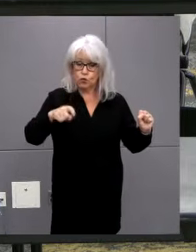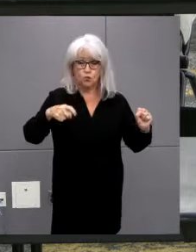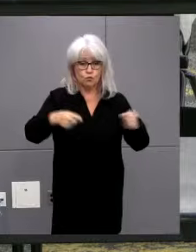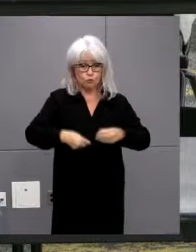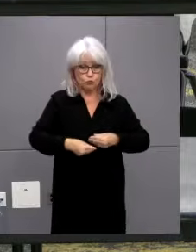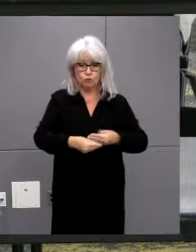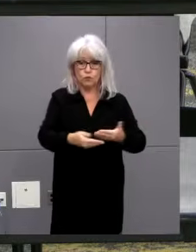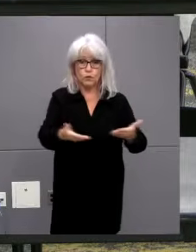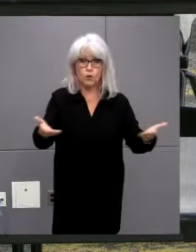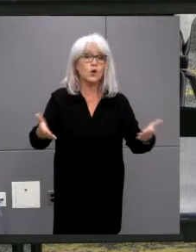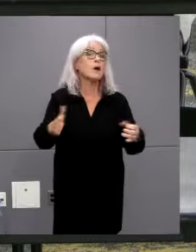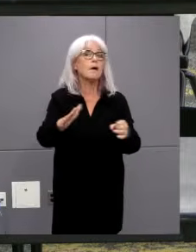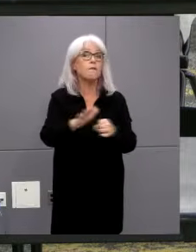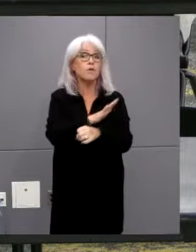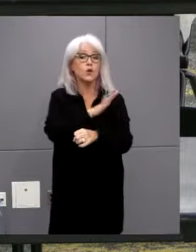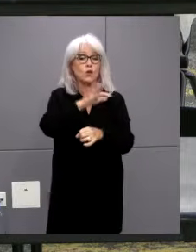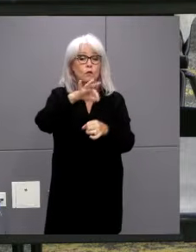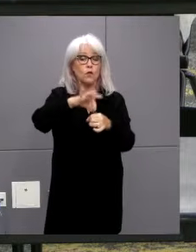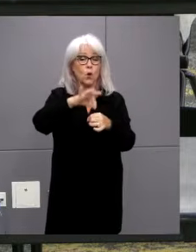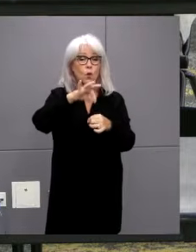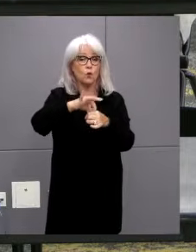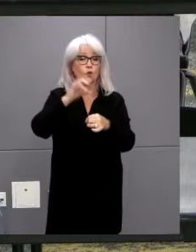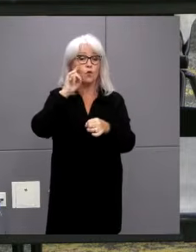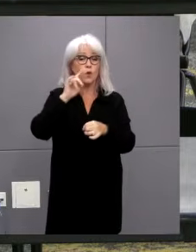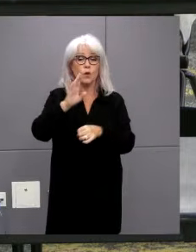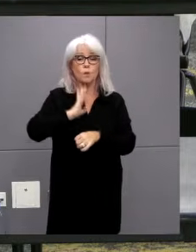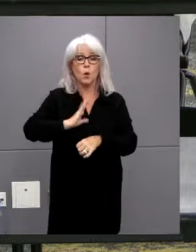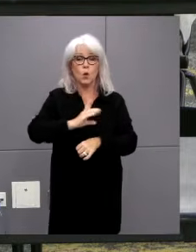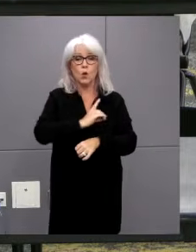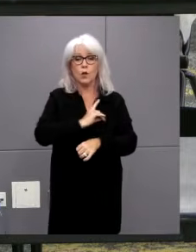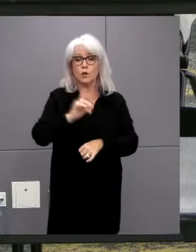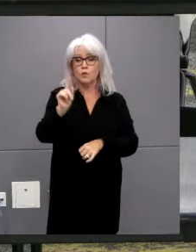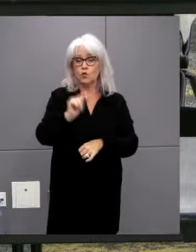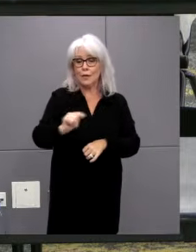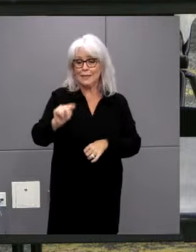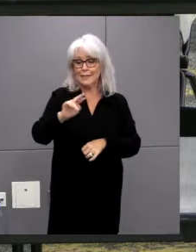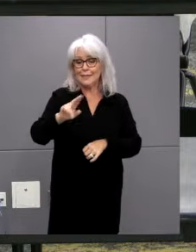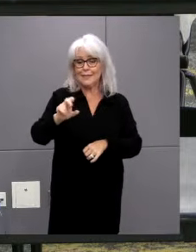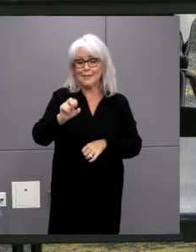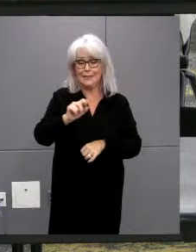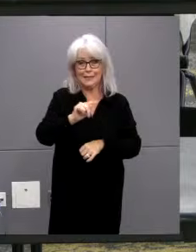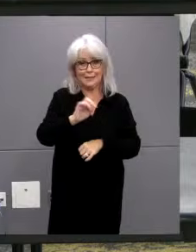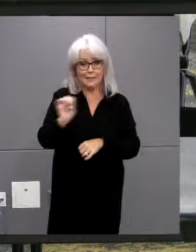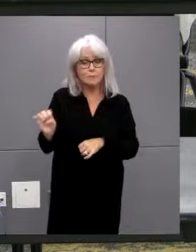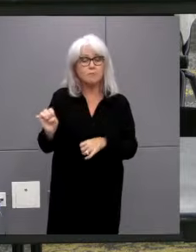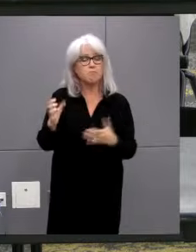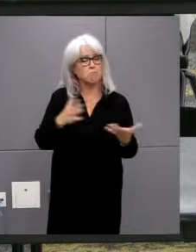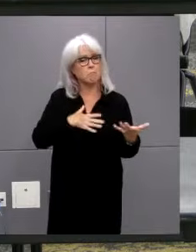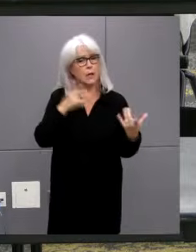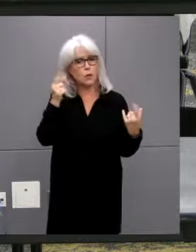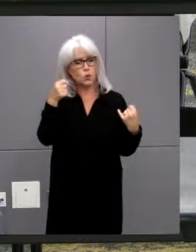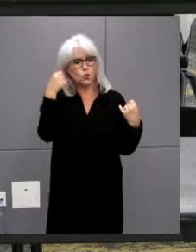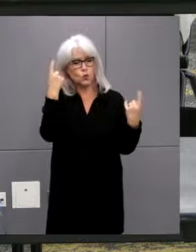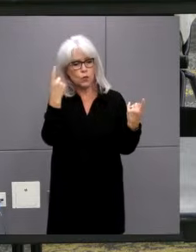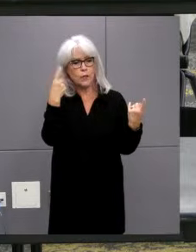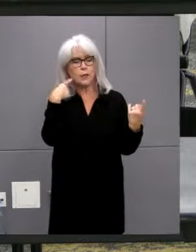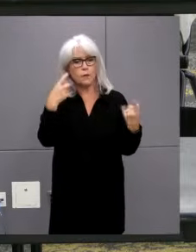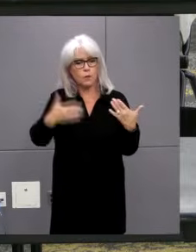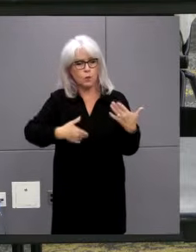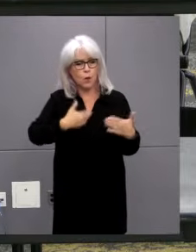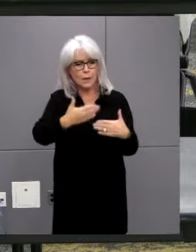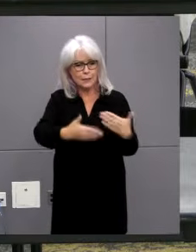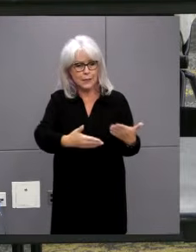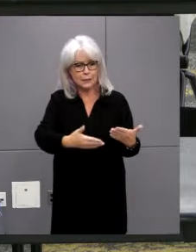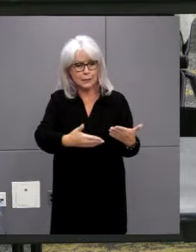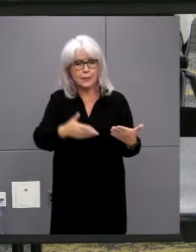a full hearing of the Board of Trustees, and my understanding of the process